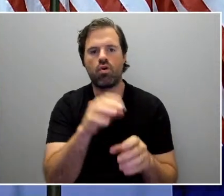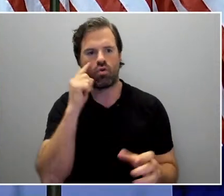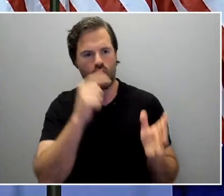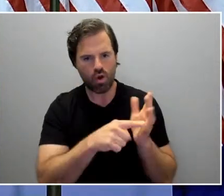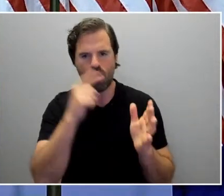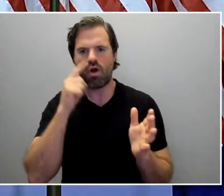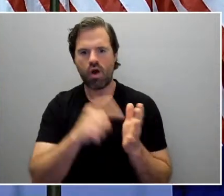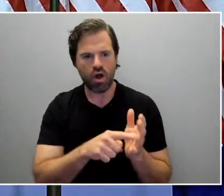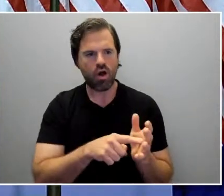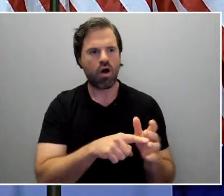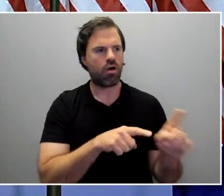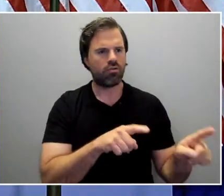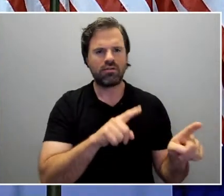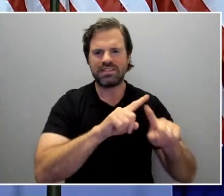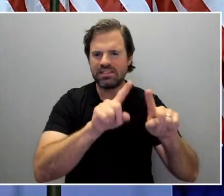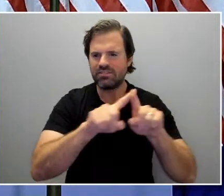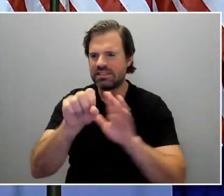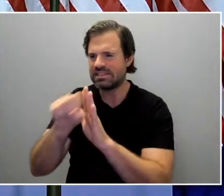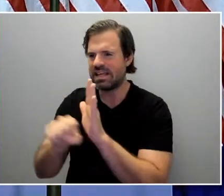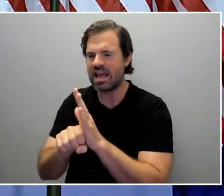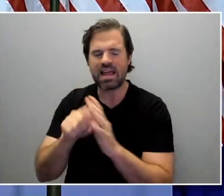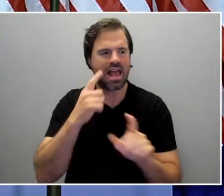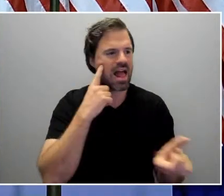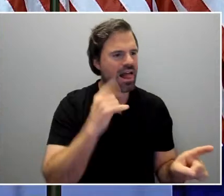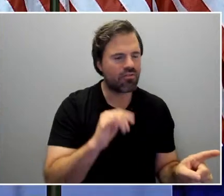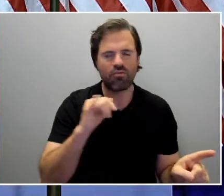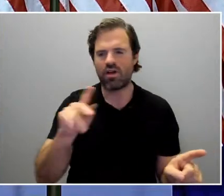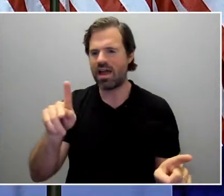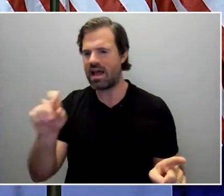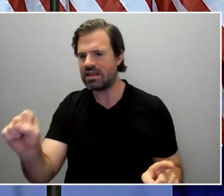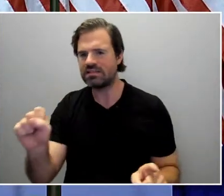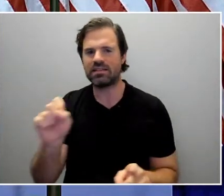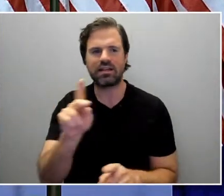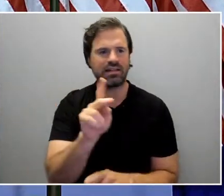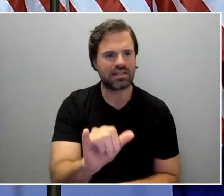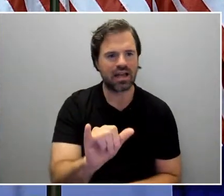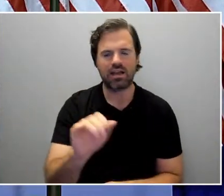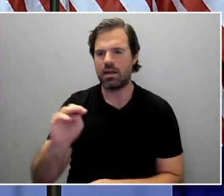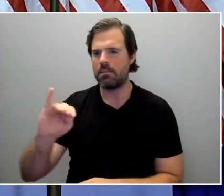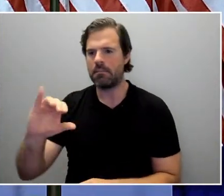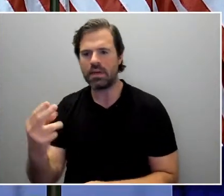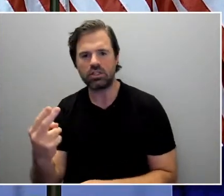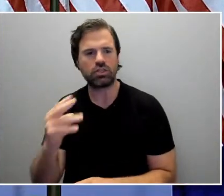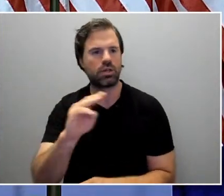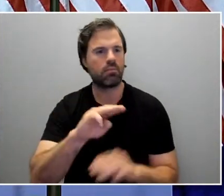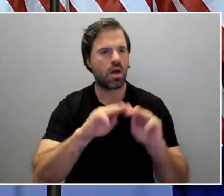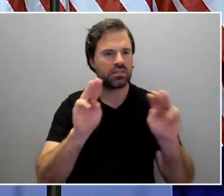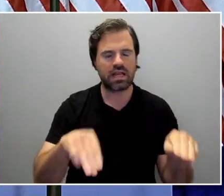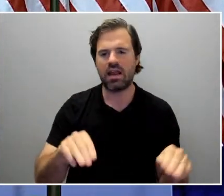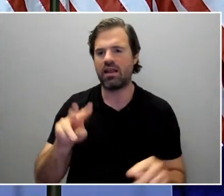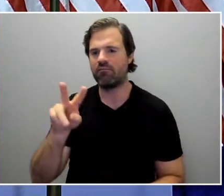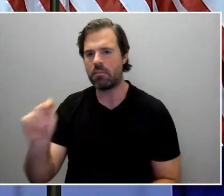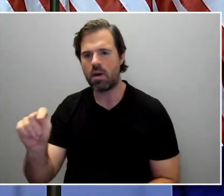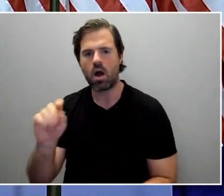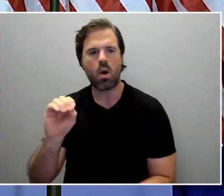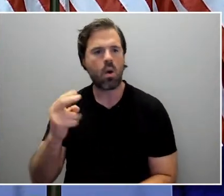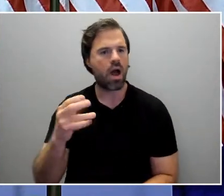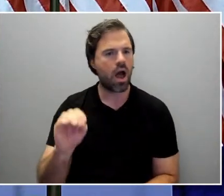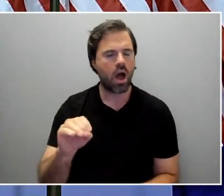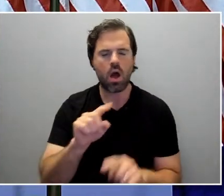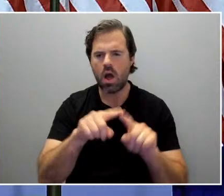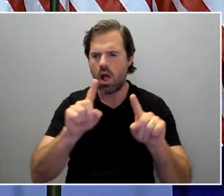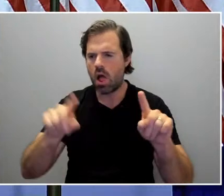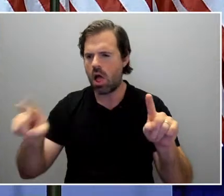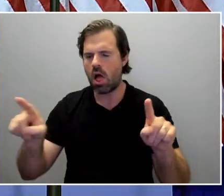From Kansas to California to Kentucky, in Michigan, Montana, Vermont, and Ohio,